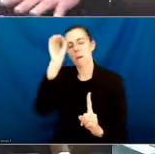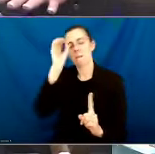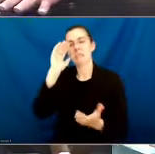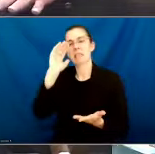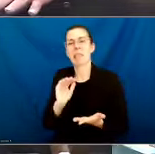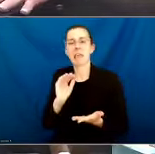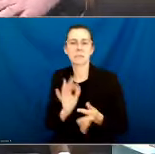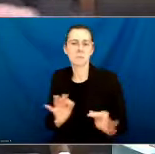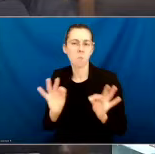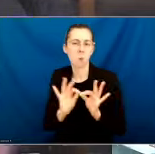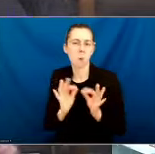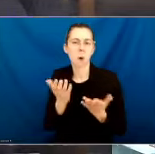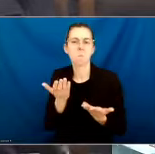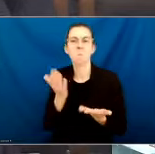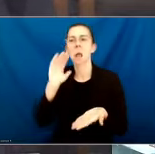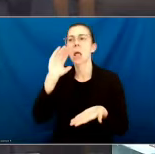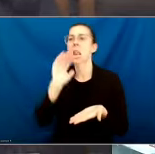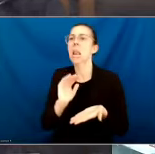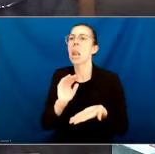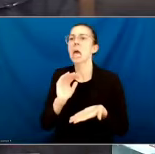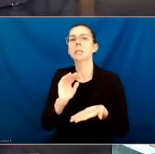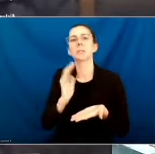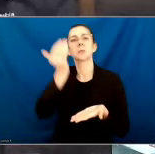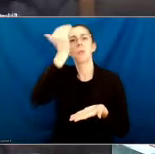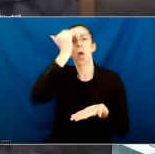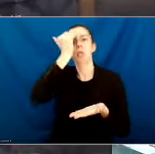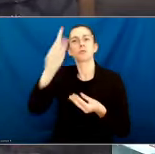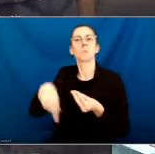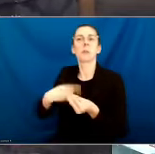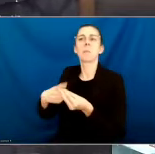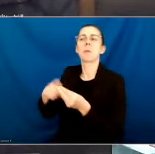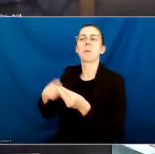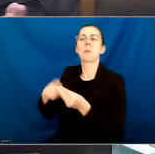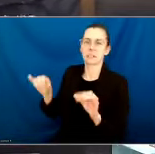a system perspective, or